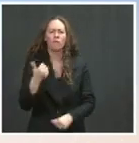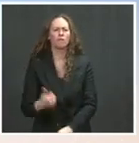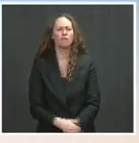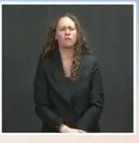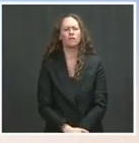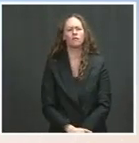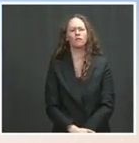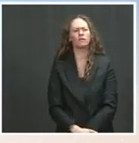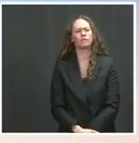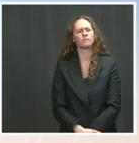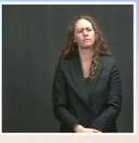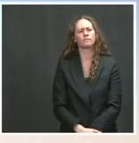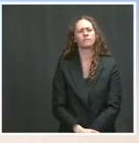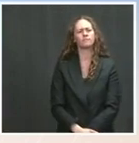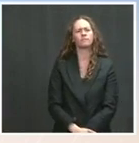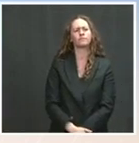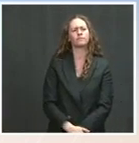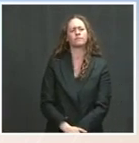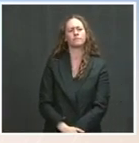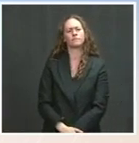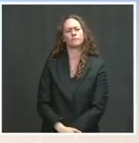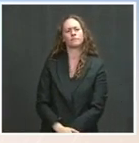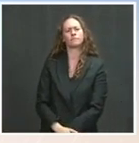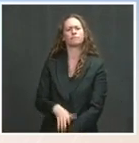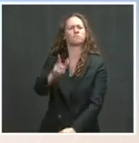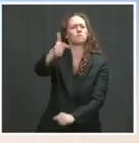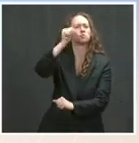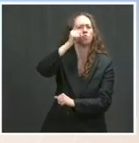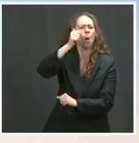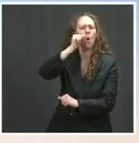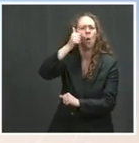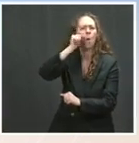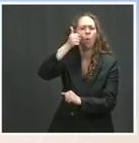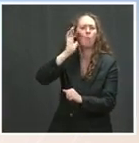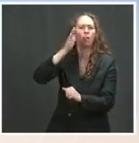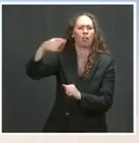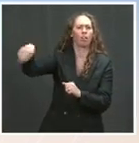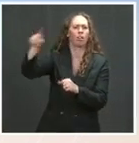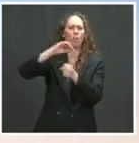remembering correctly the schedule. And it's an excellent question that I encourage you to